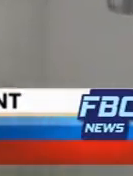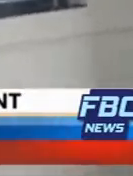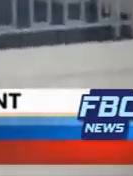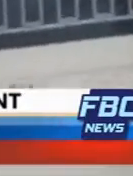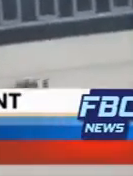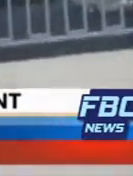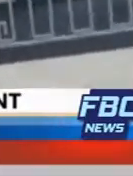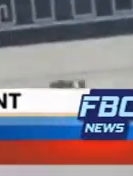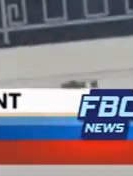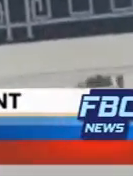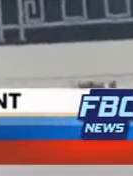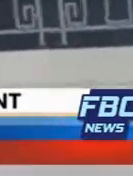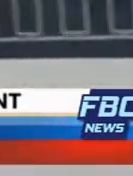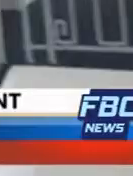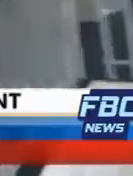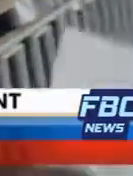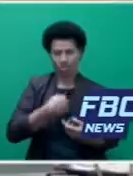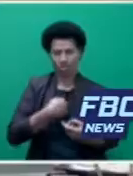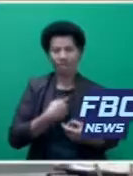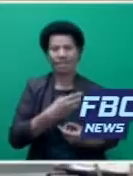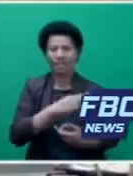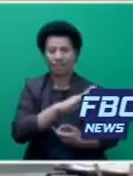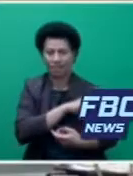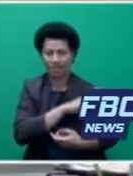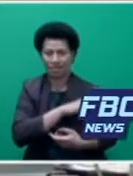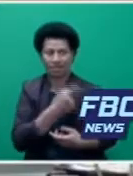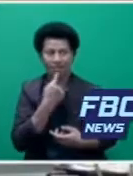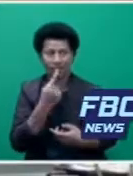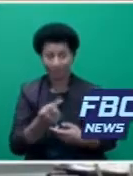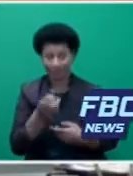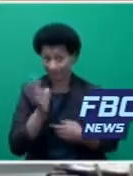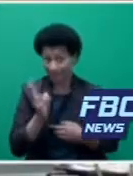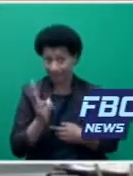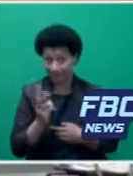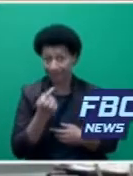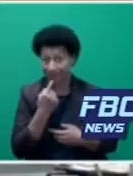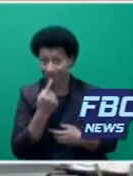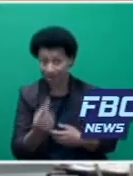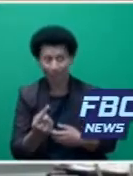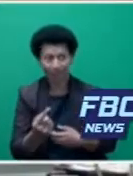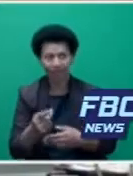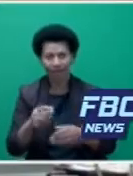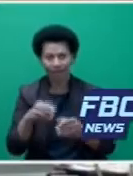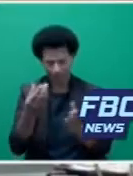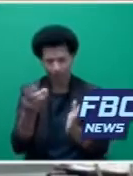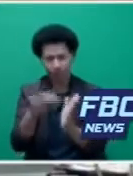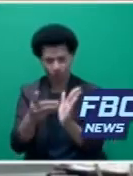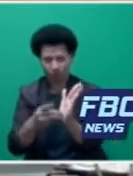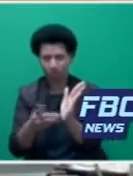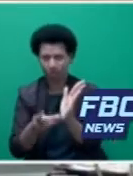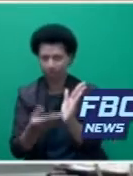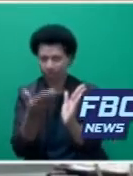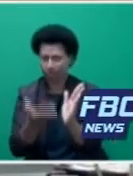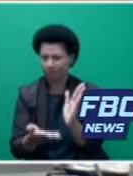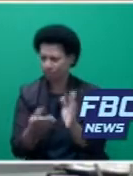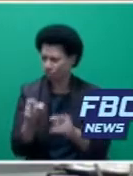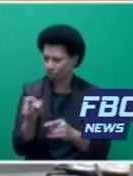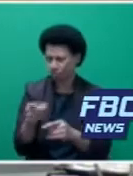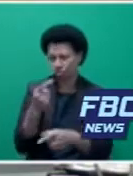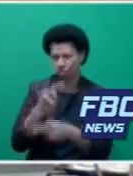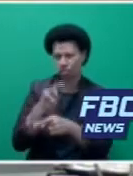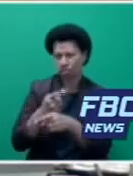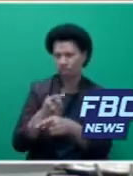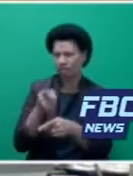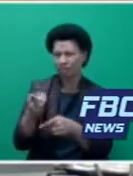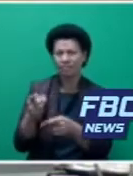right to call anyone Teworo. And I've said this in Parliament before. There's a documentary evidence on this where you are talking about it in front of